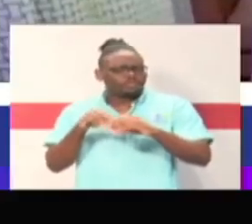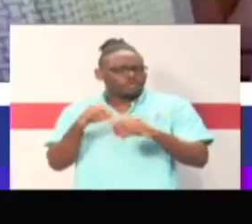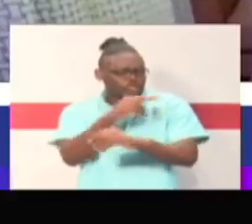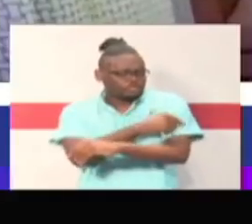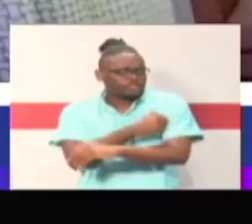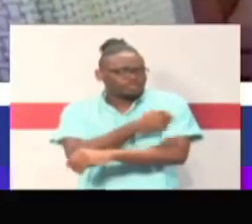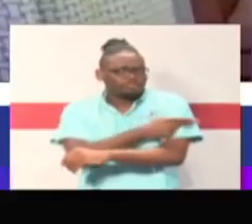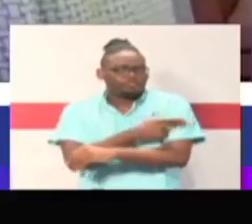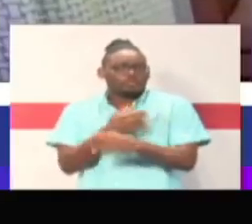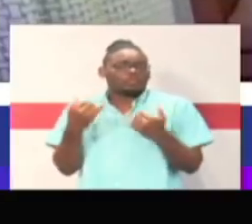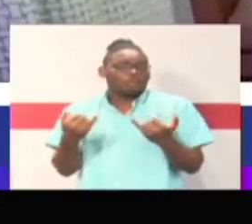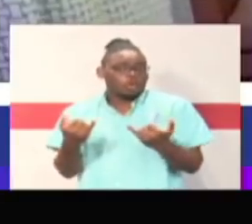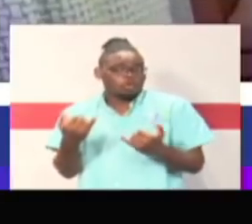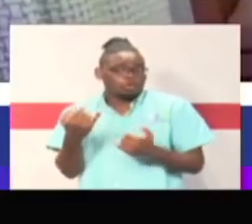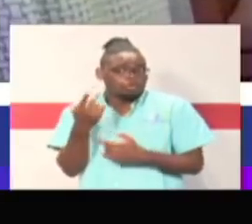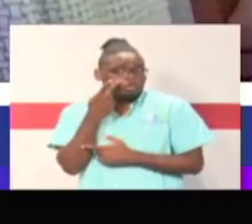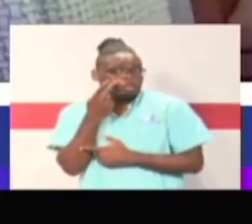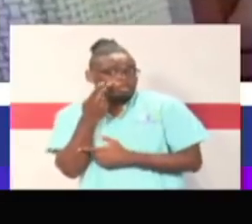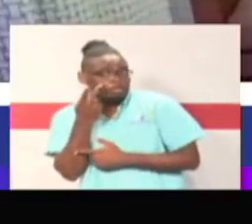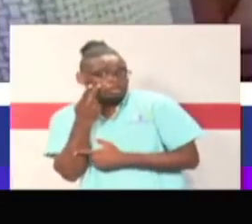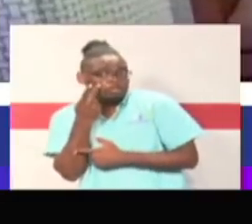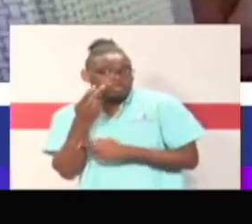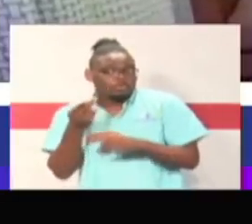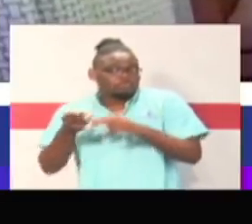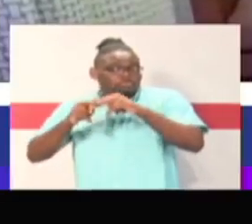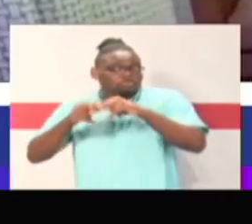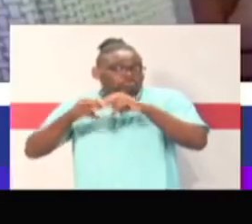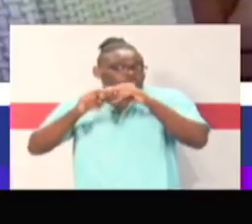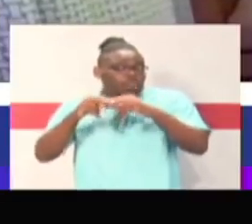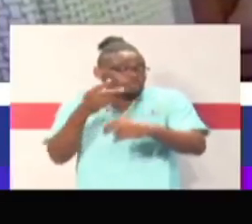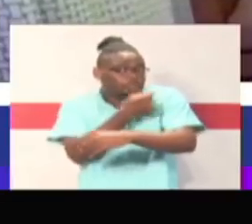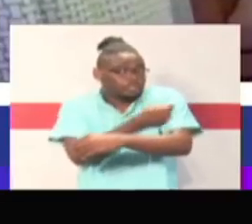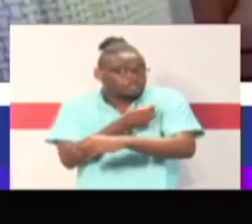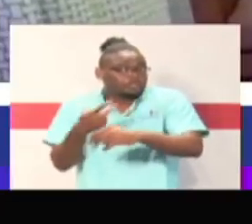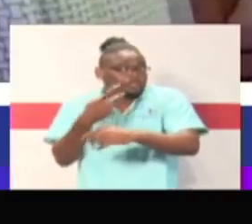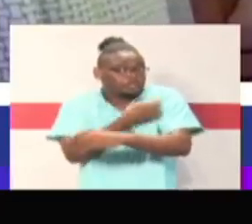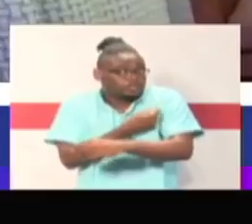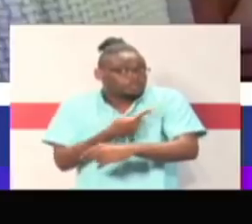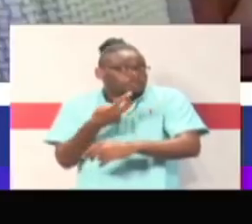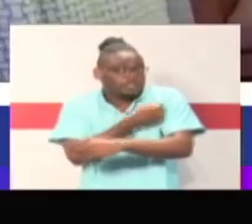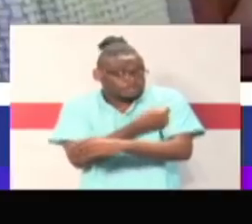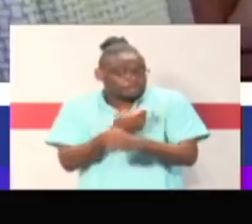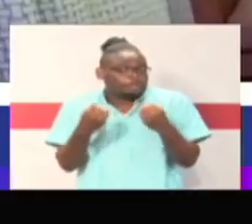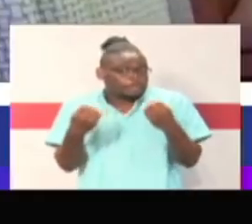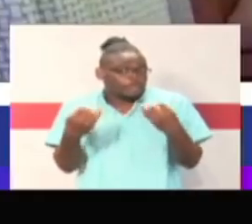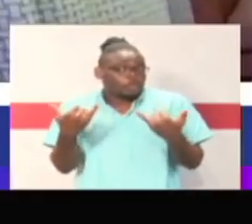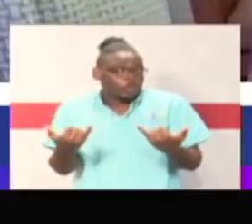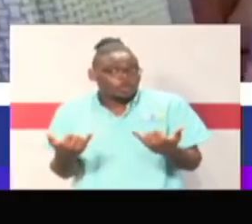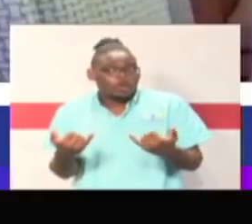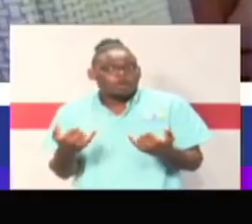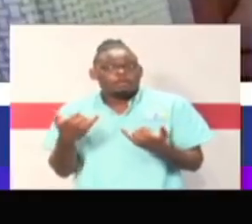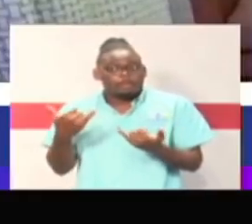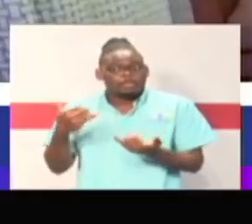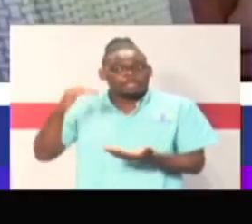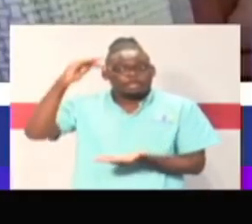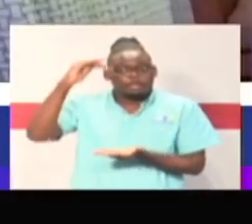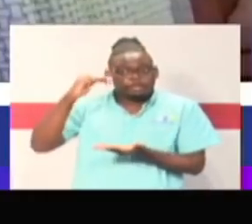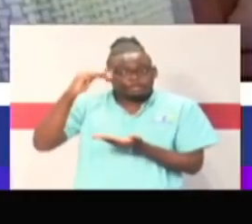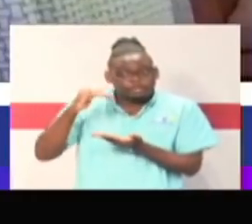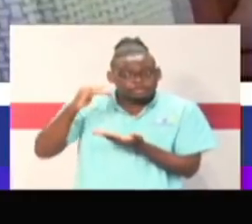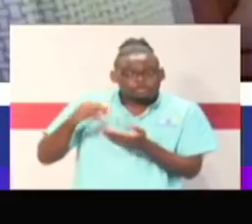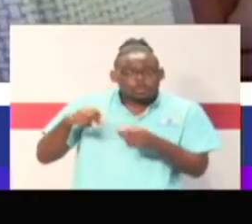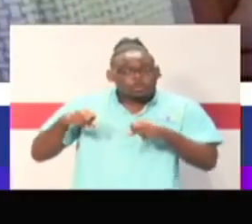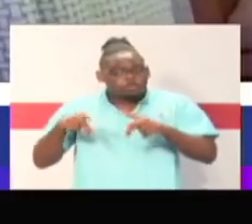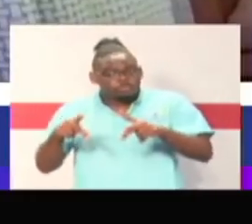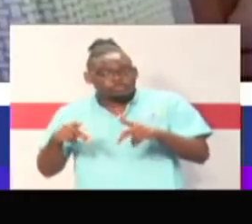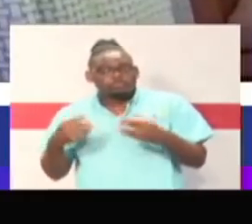seeing increasing levels of vaccination within the population, which means less possibility of people having to be hospitalized, how